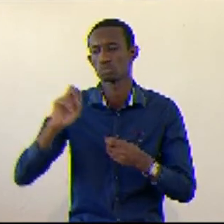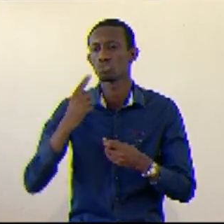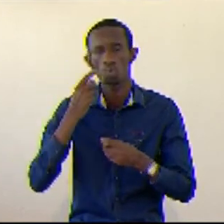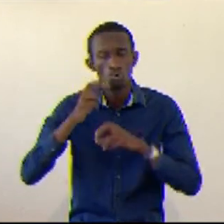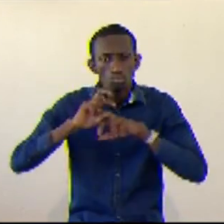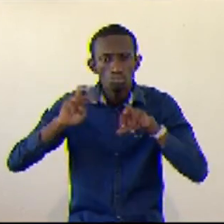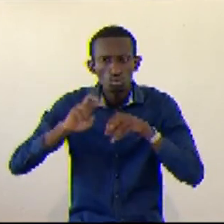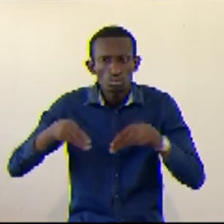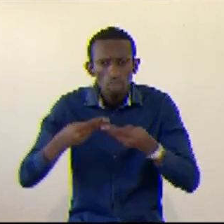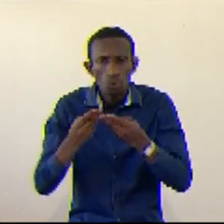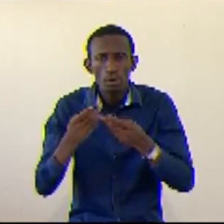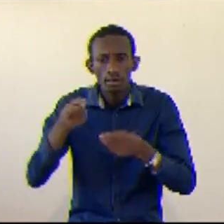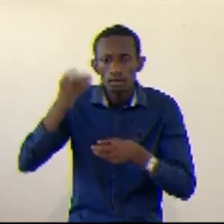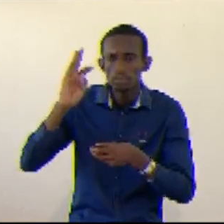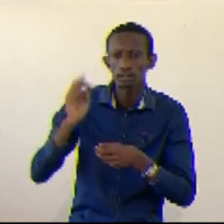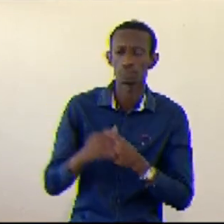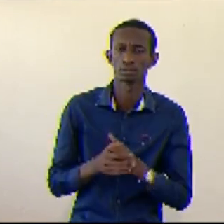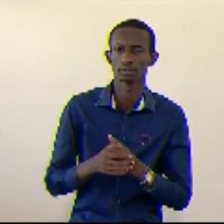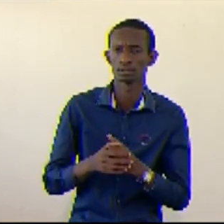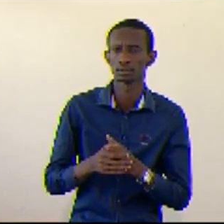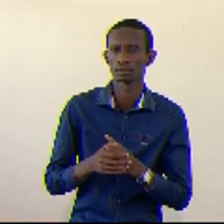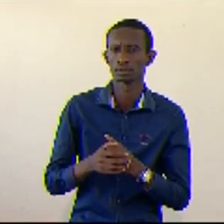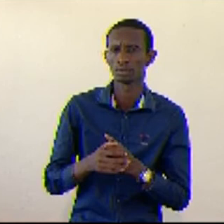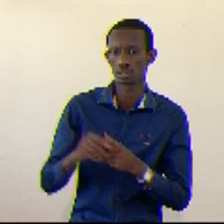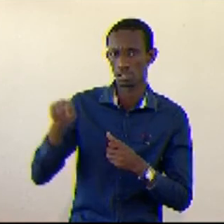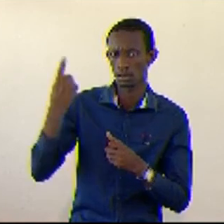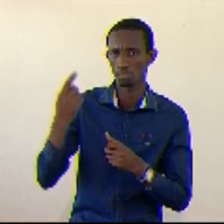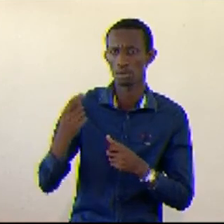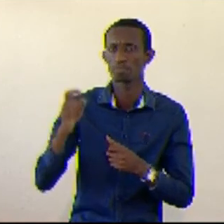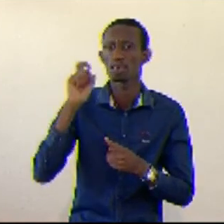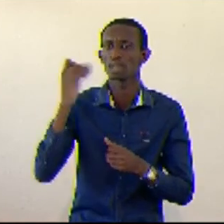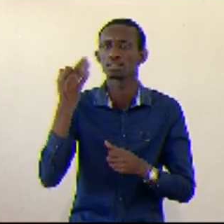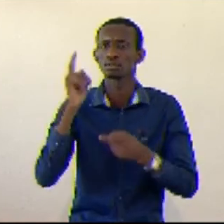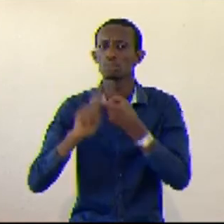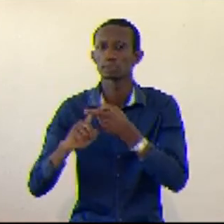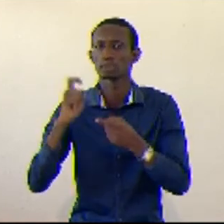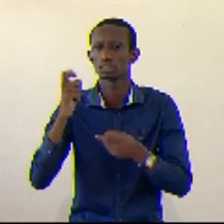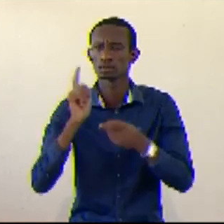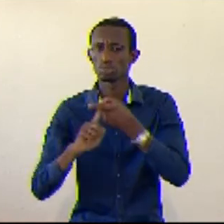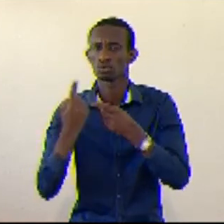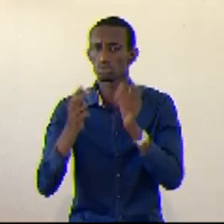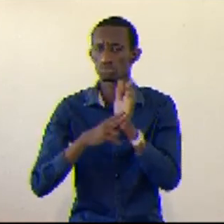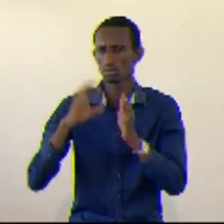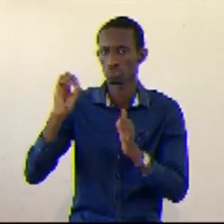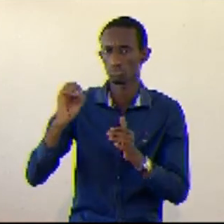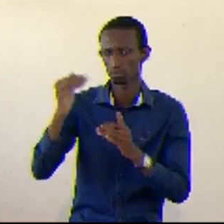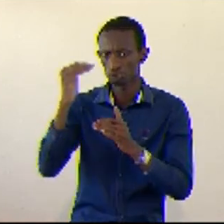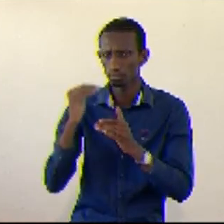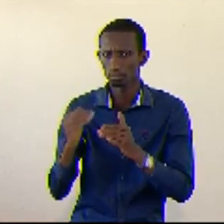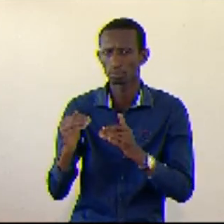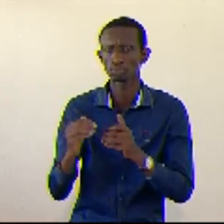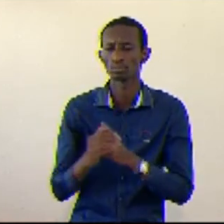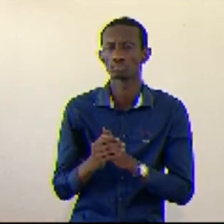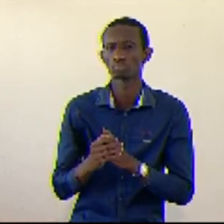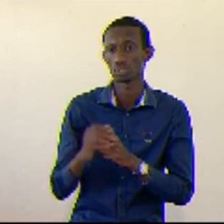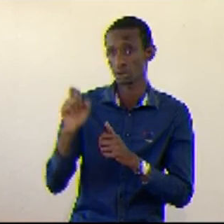decimal places. 1 is x cubed plus x plus 1 equals 0. The x1, you're going to use